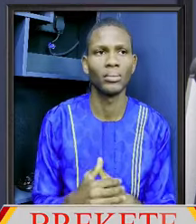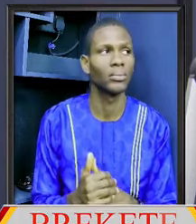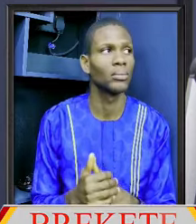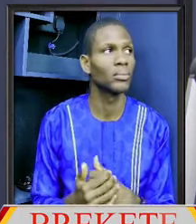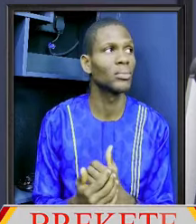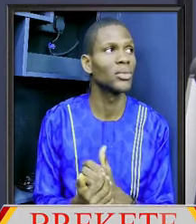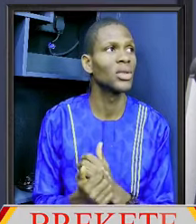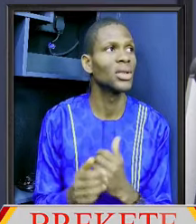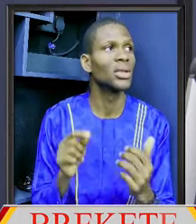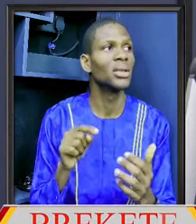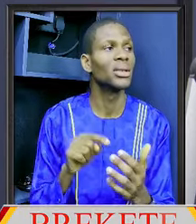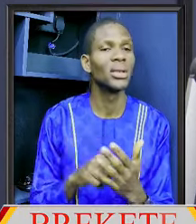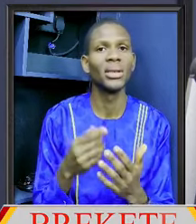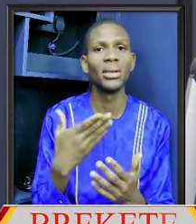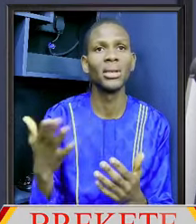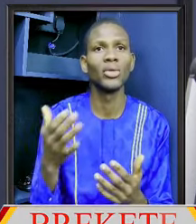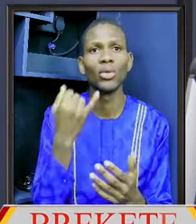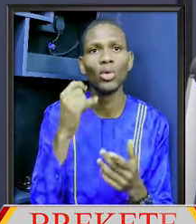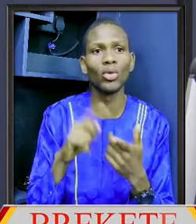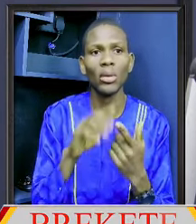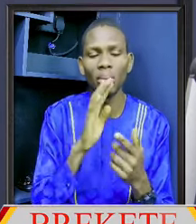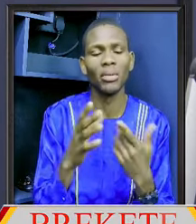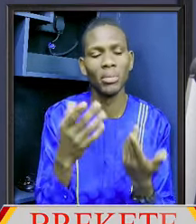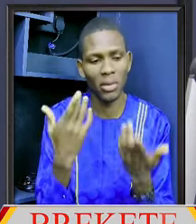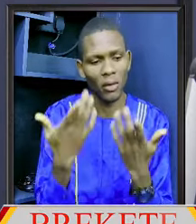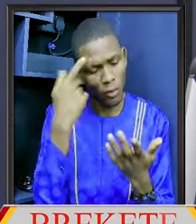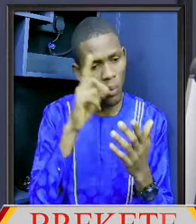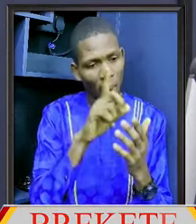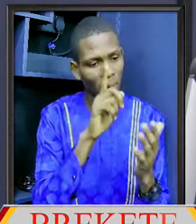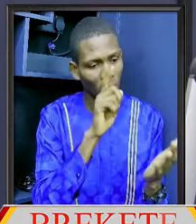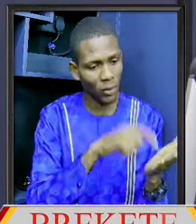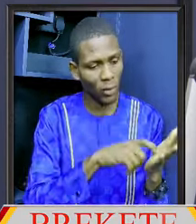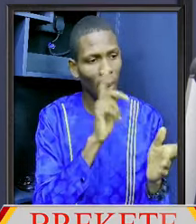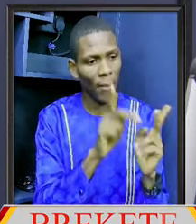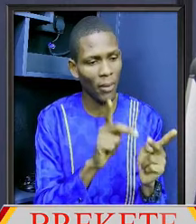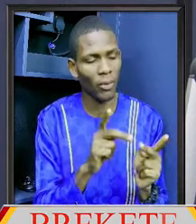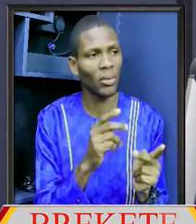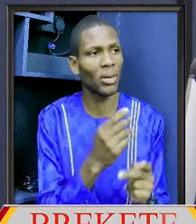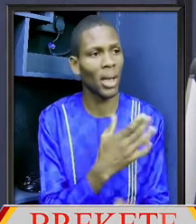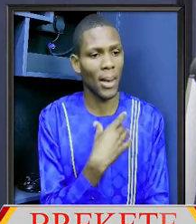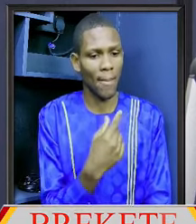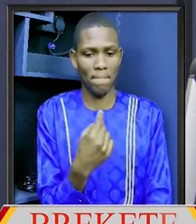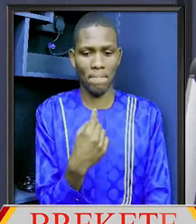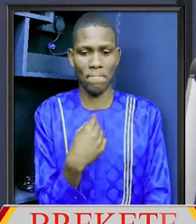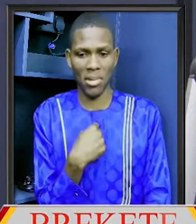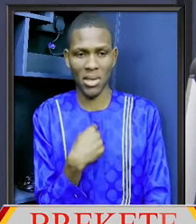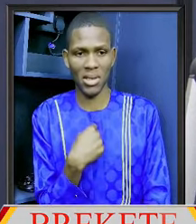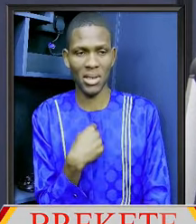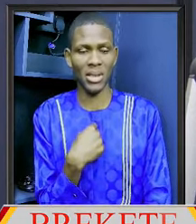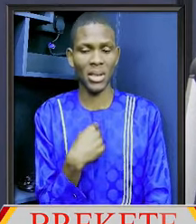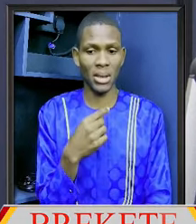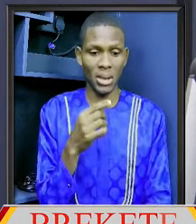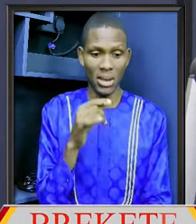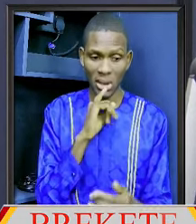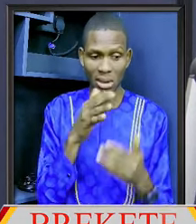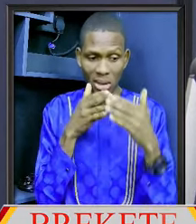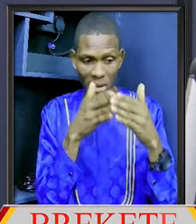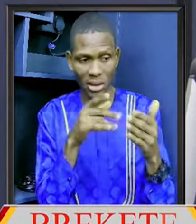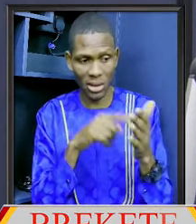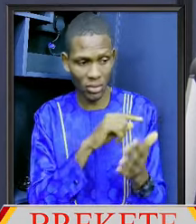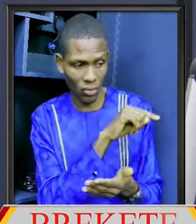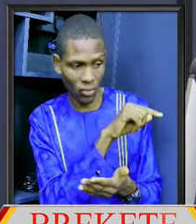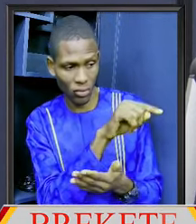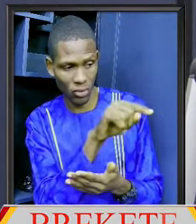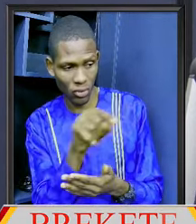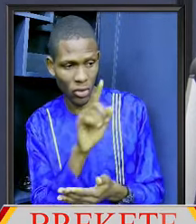This thing supposed day for 1,000 people. And me. Now me they lead this 1,000